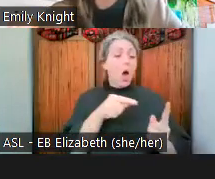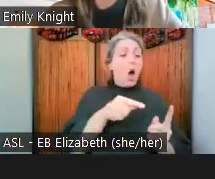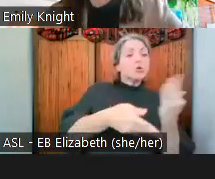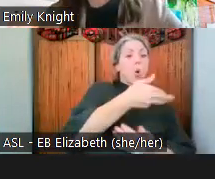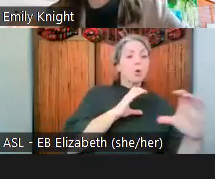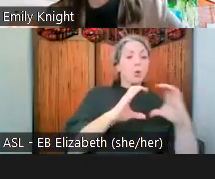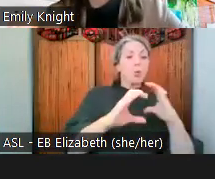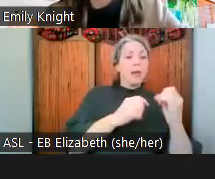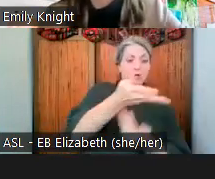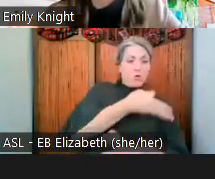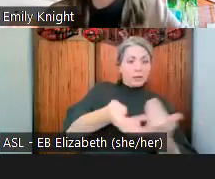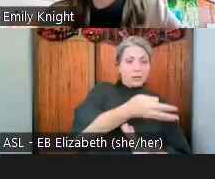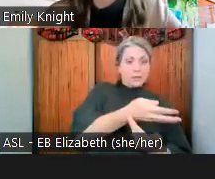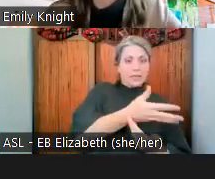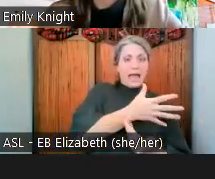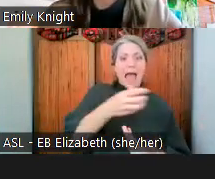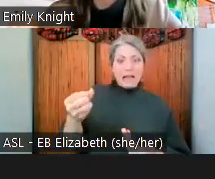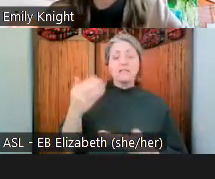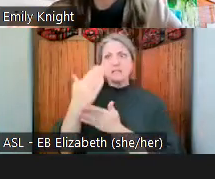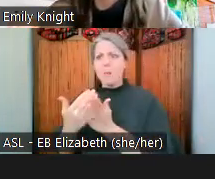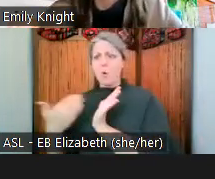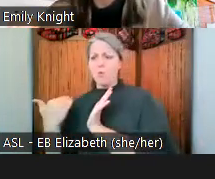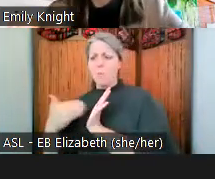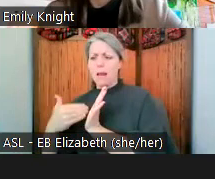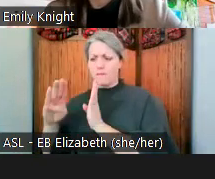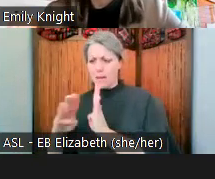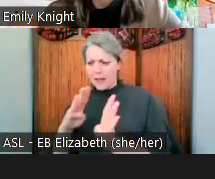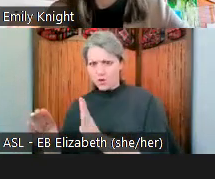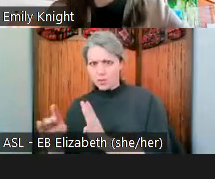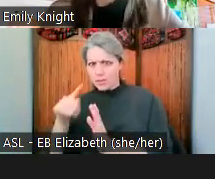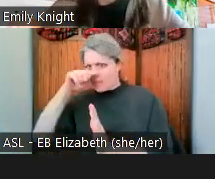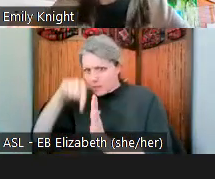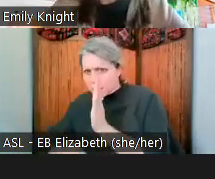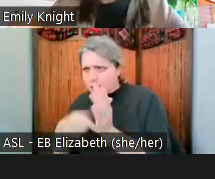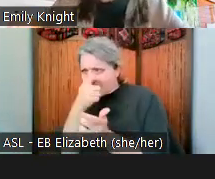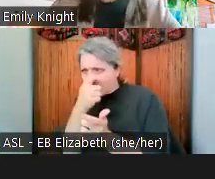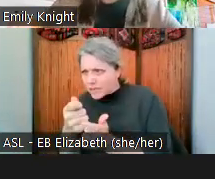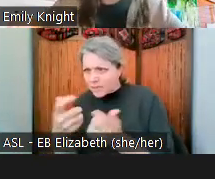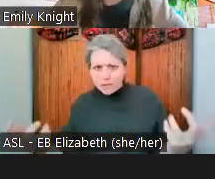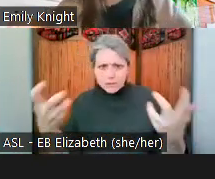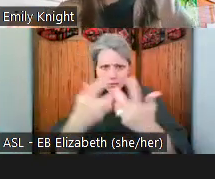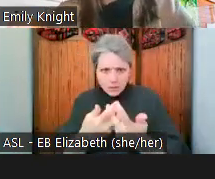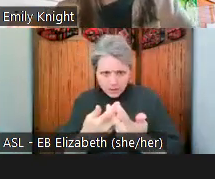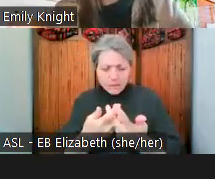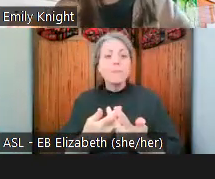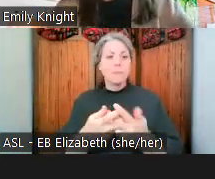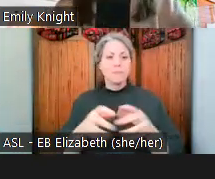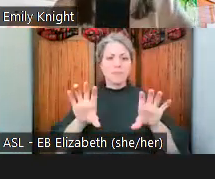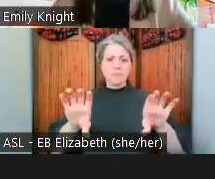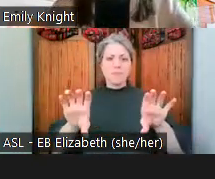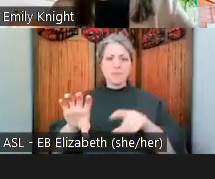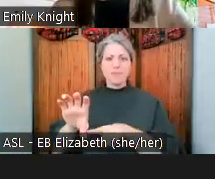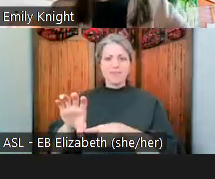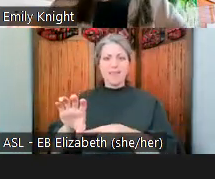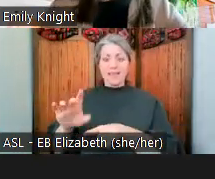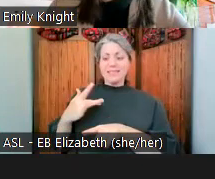interaction, together with the presence of some repetitive behaviors or intense interests. These sensory differences, so that